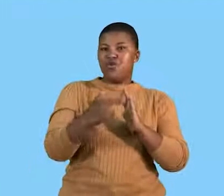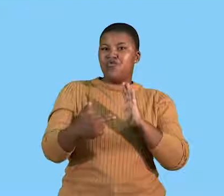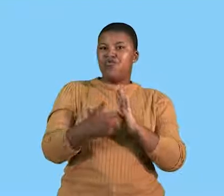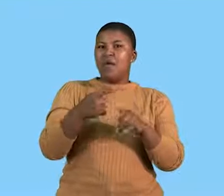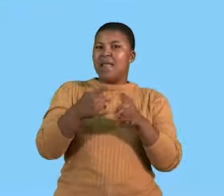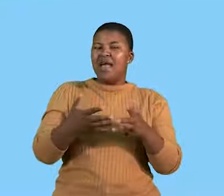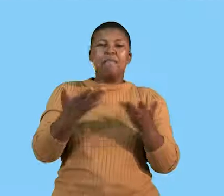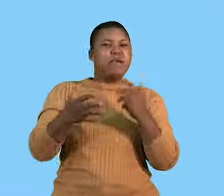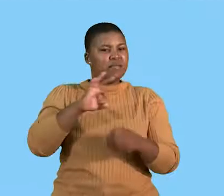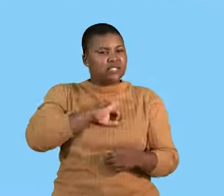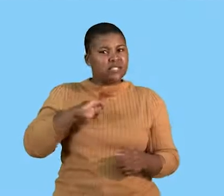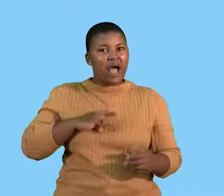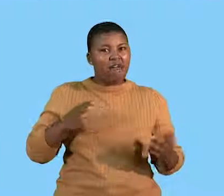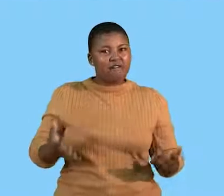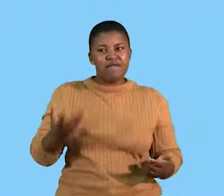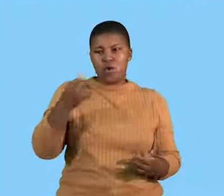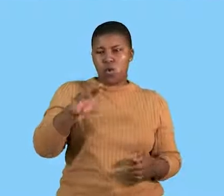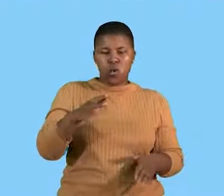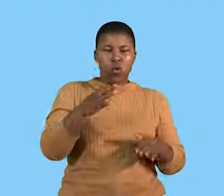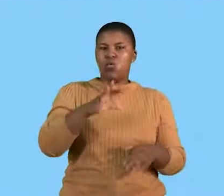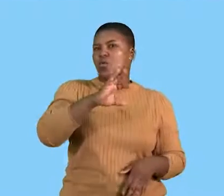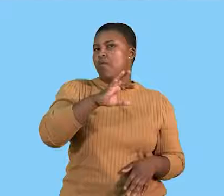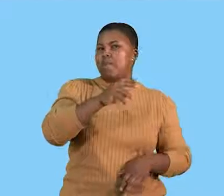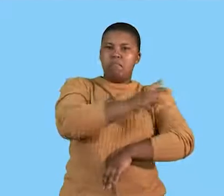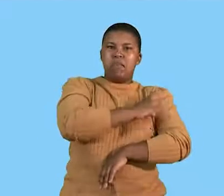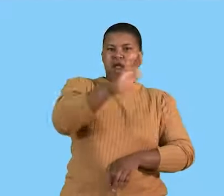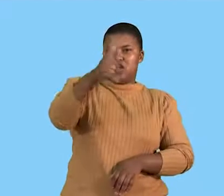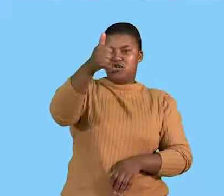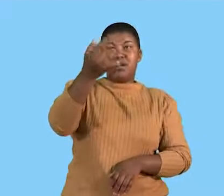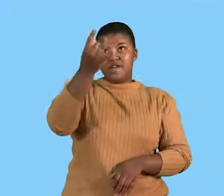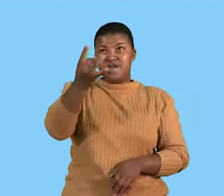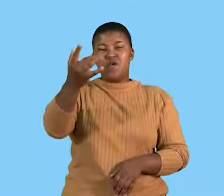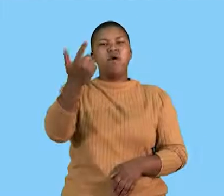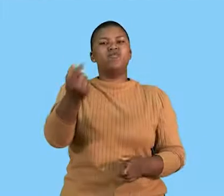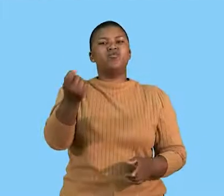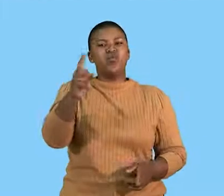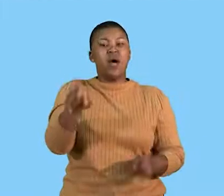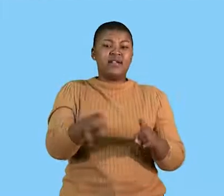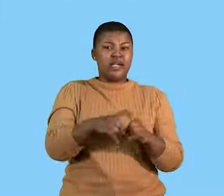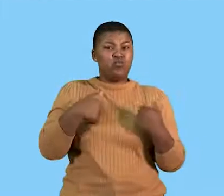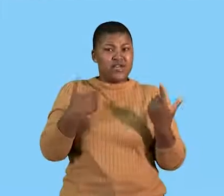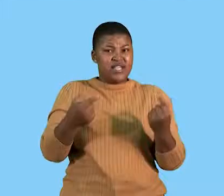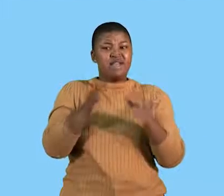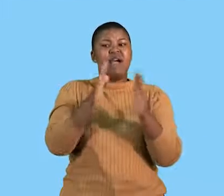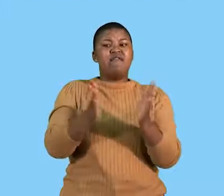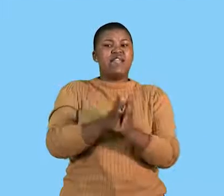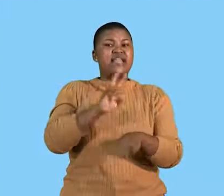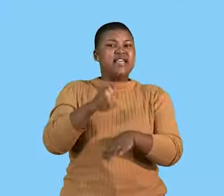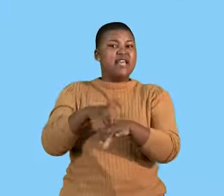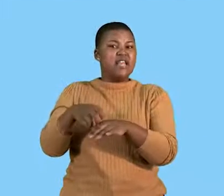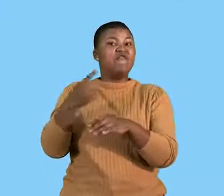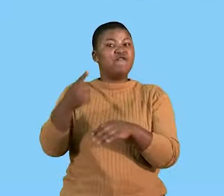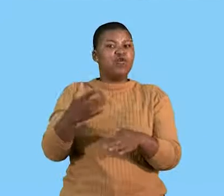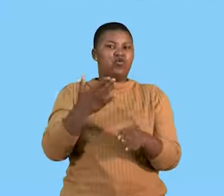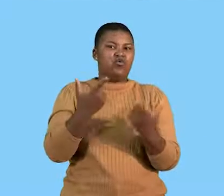Maybe it's the employees or the management. So we basically tell them what to do, and we give them what they need